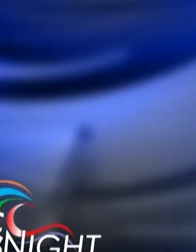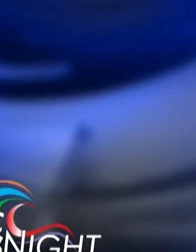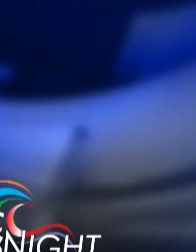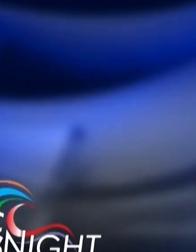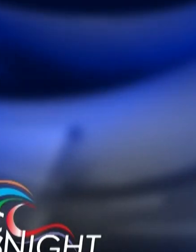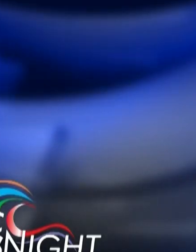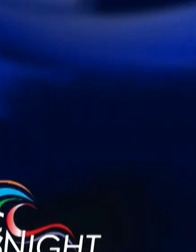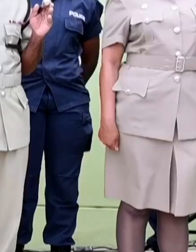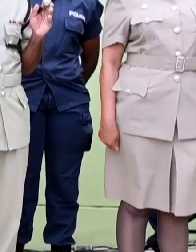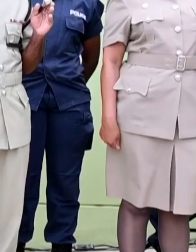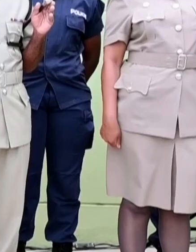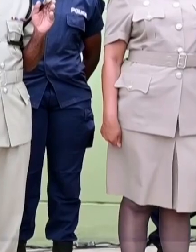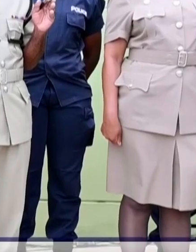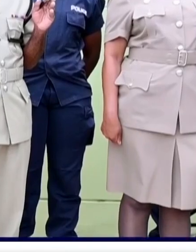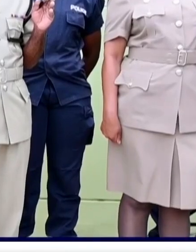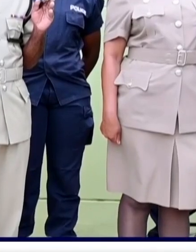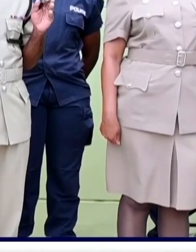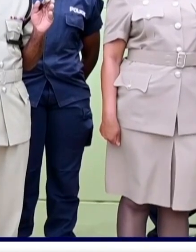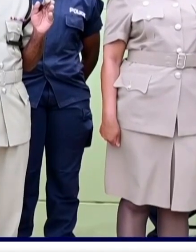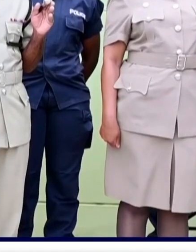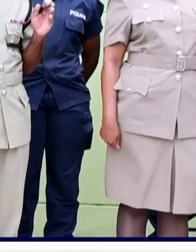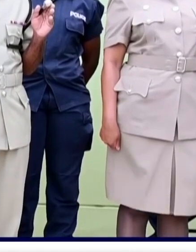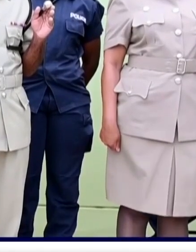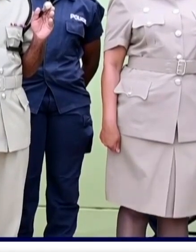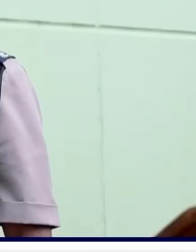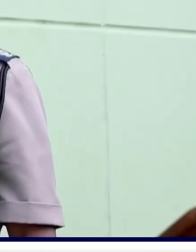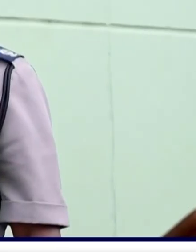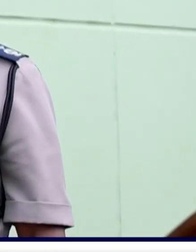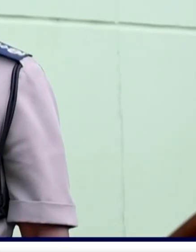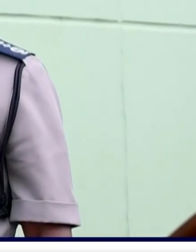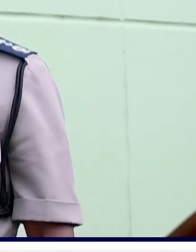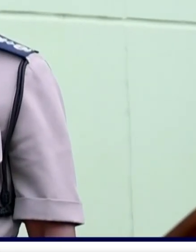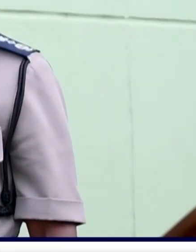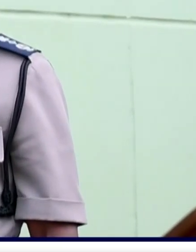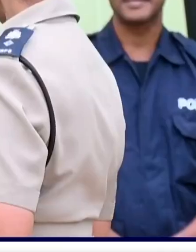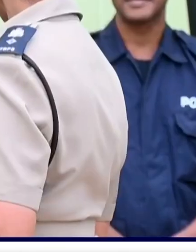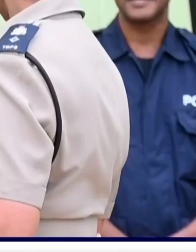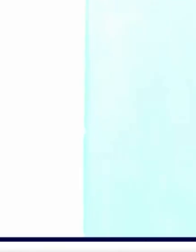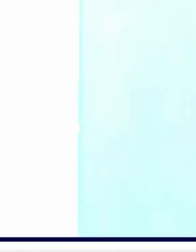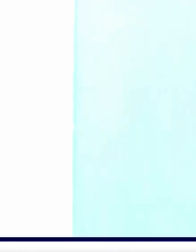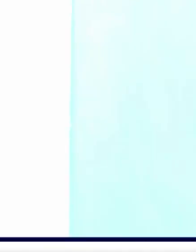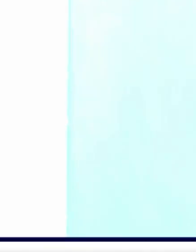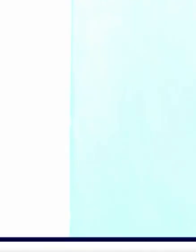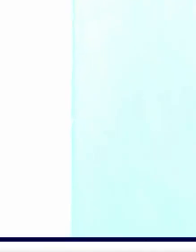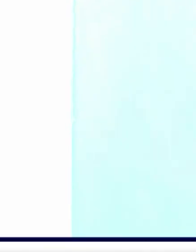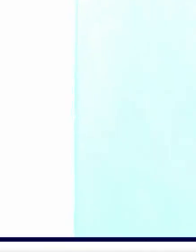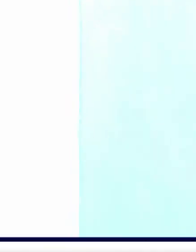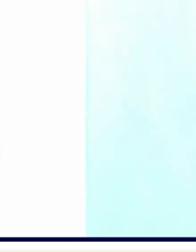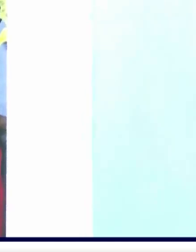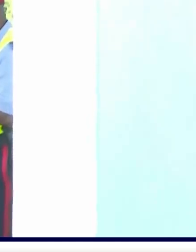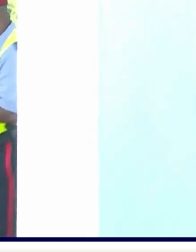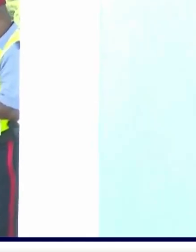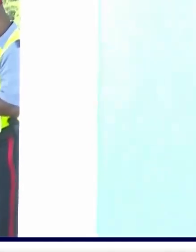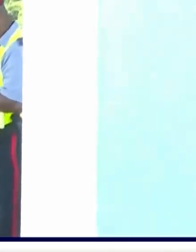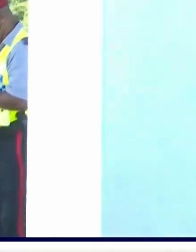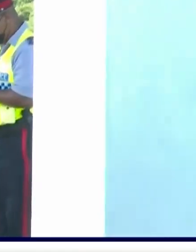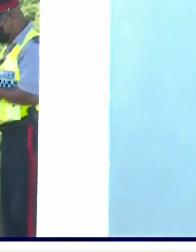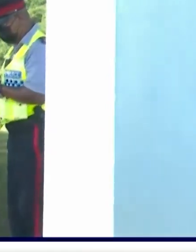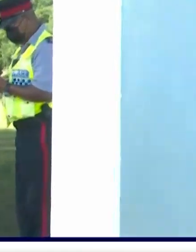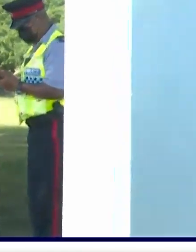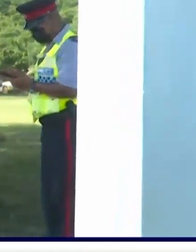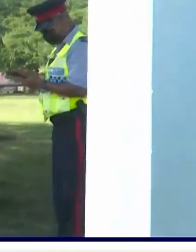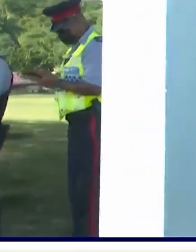Making headlines tonight, a new effort to address the crime situation in Barbados. Classes at the Deighton Griffith Secondary School cancelled